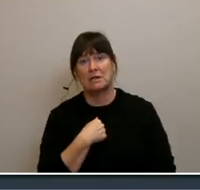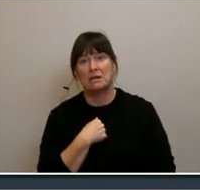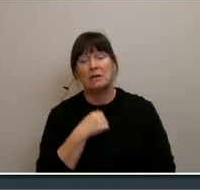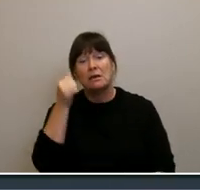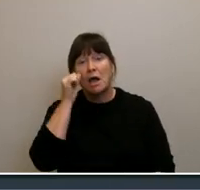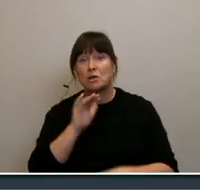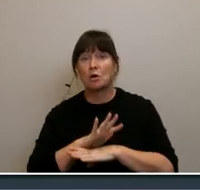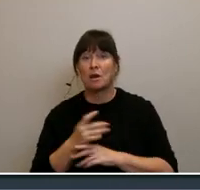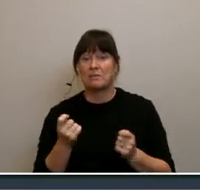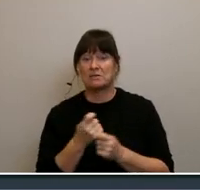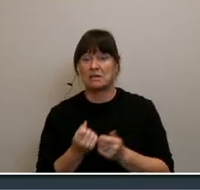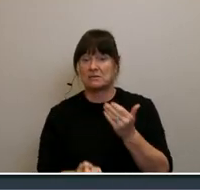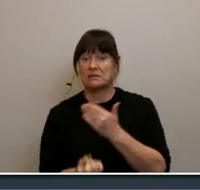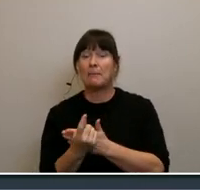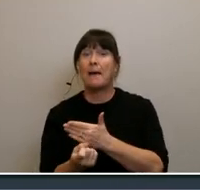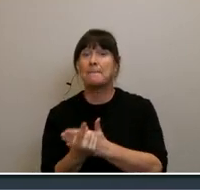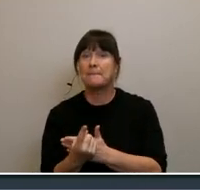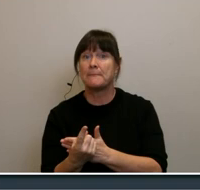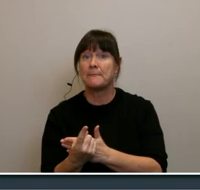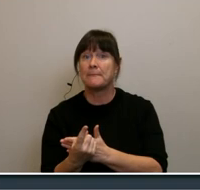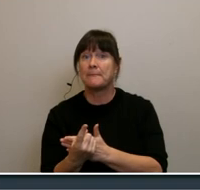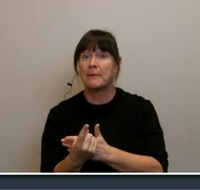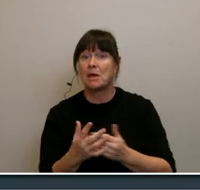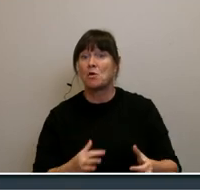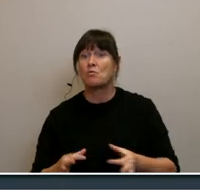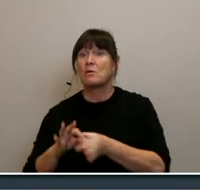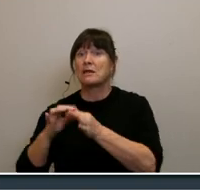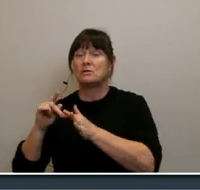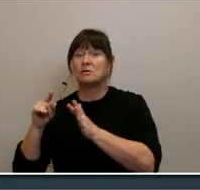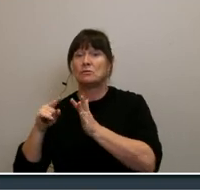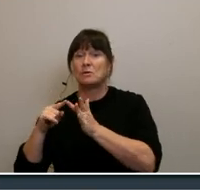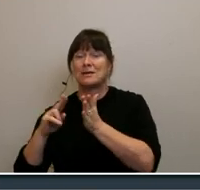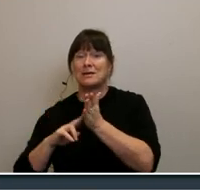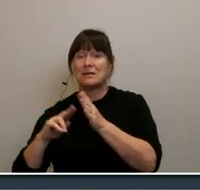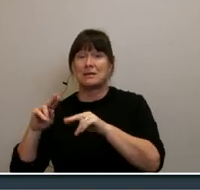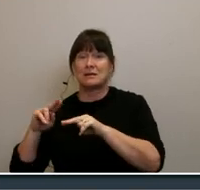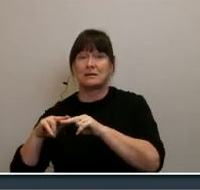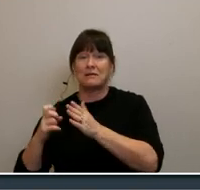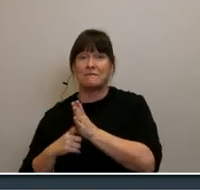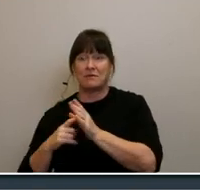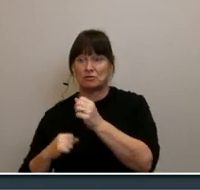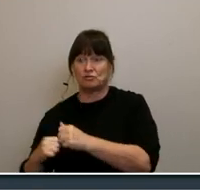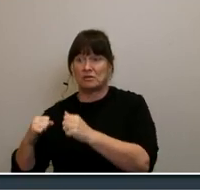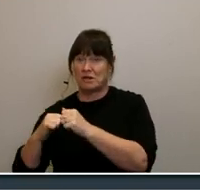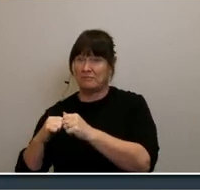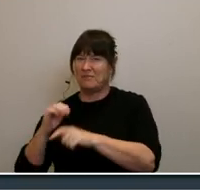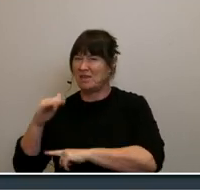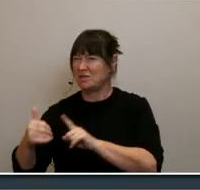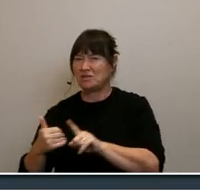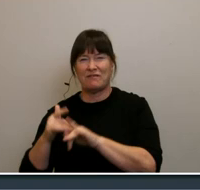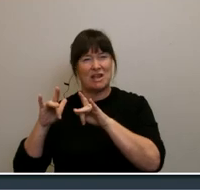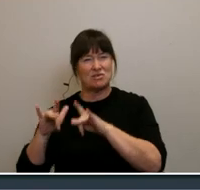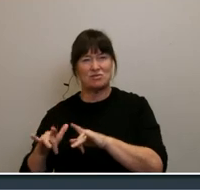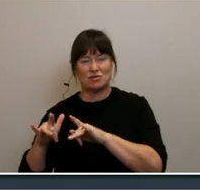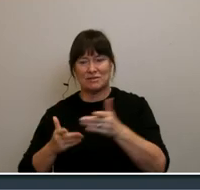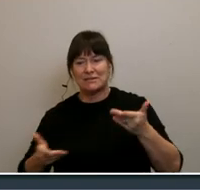climate change has come up in your discussions in relation to infrastructure, you haven't really sat down to consider the wider